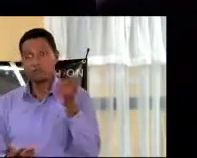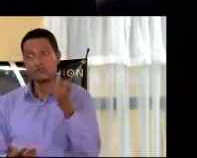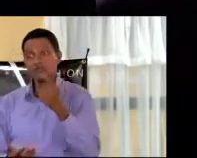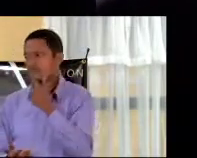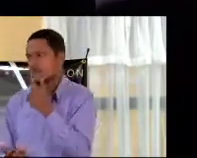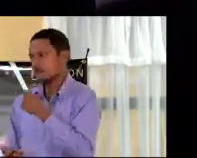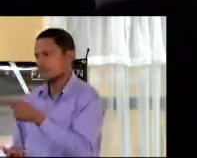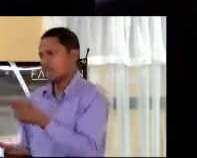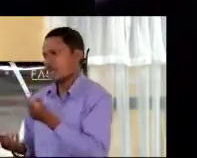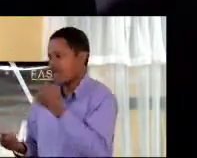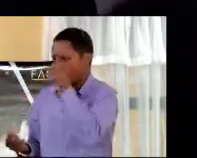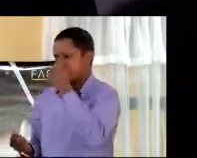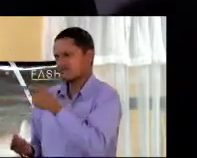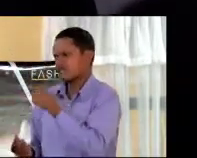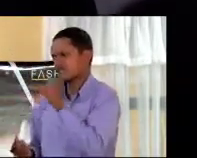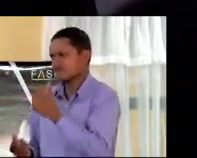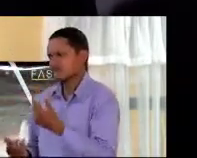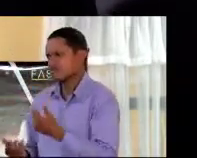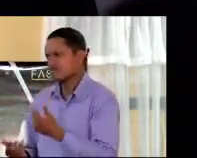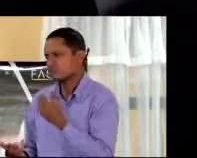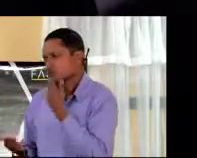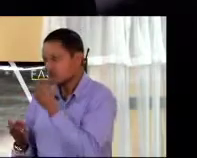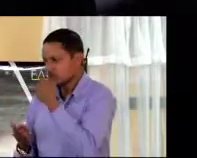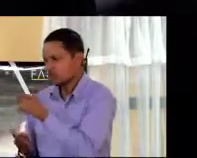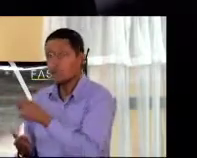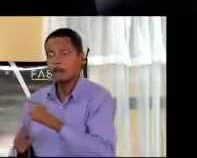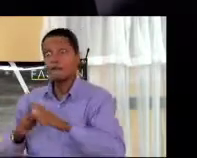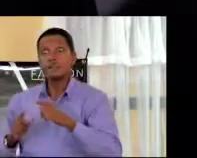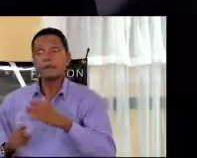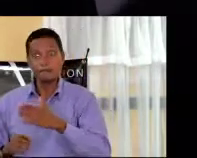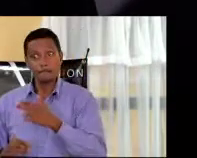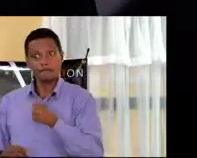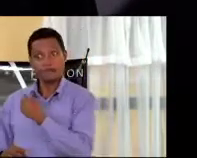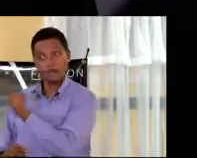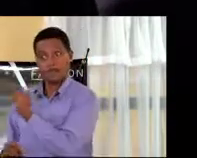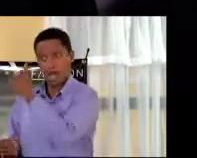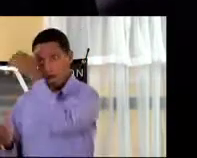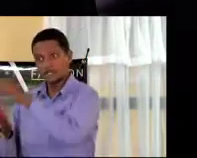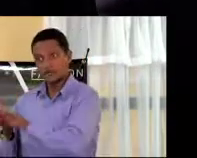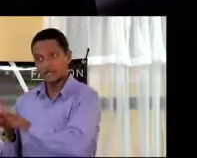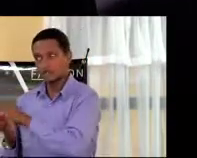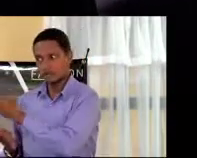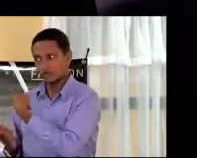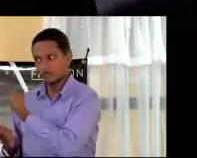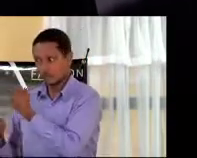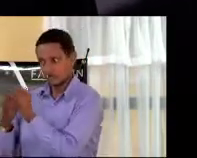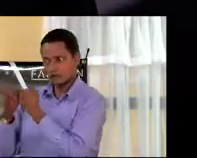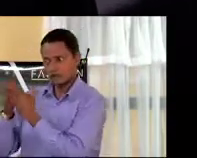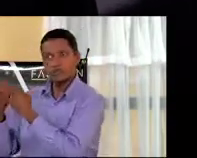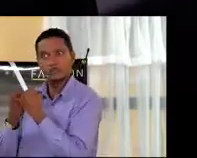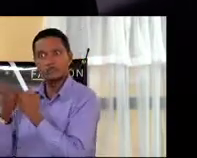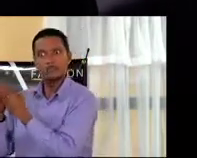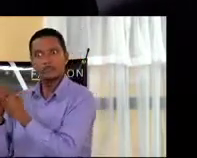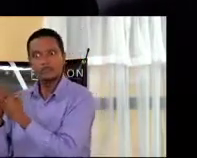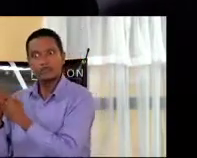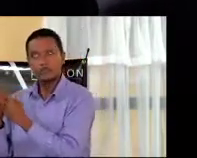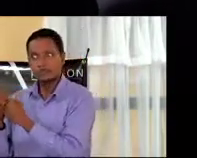my husband and I, we drew from each other, and our confidence was able to have us, you know, have me at 31